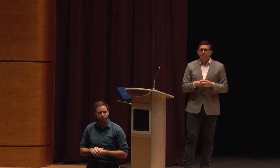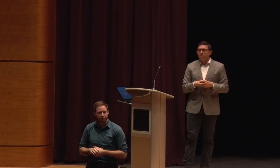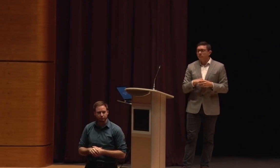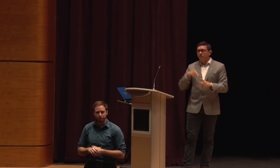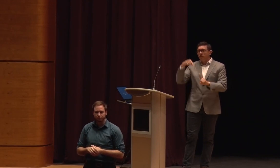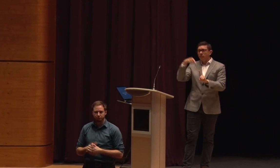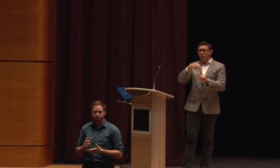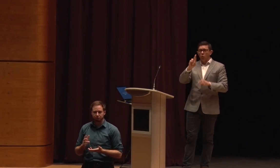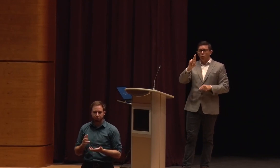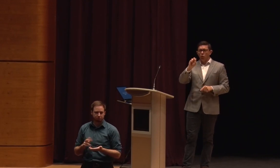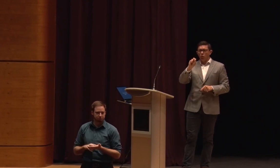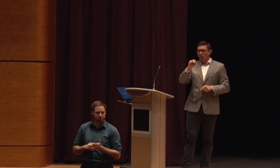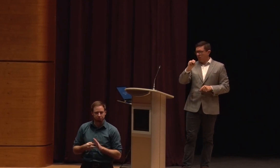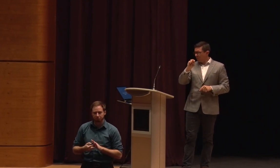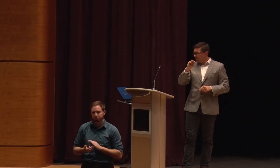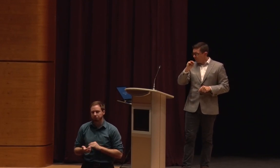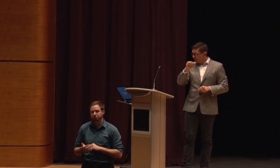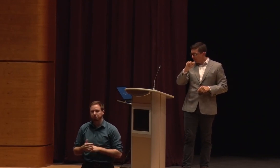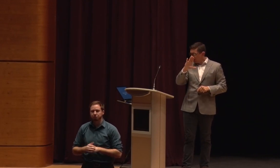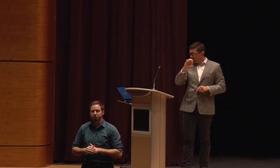What is that anyway?